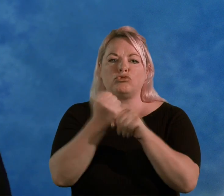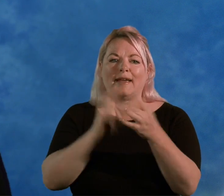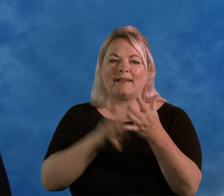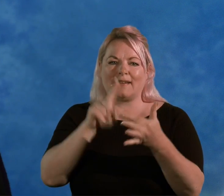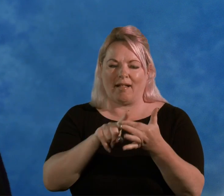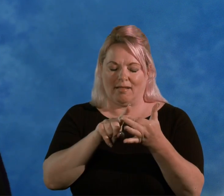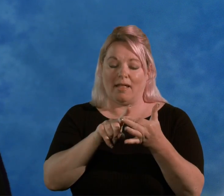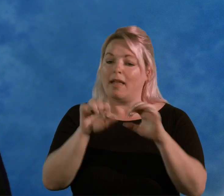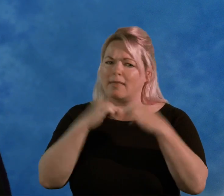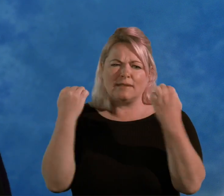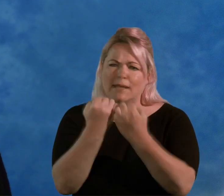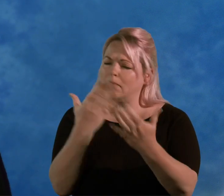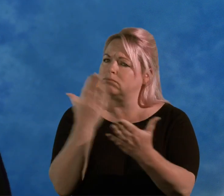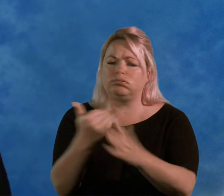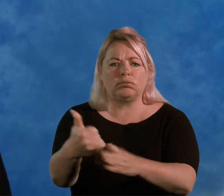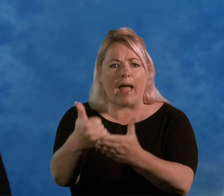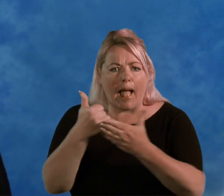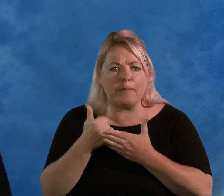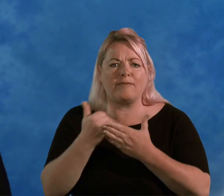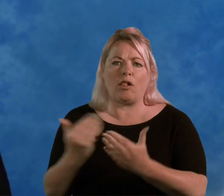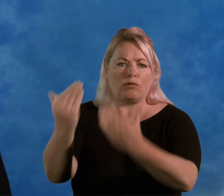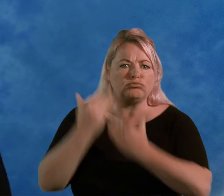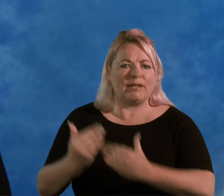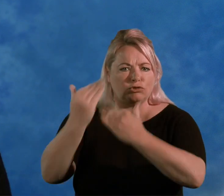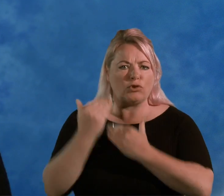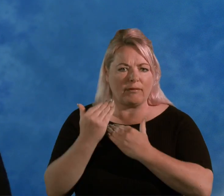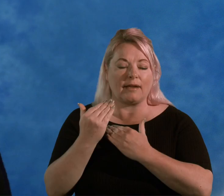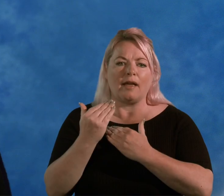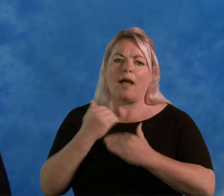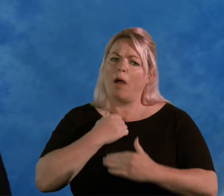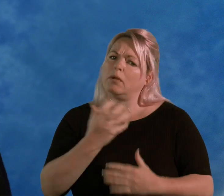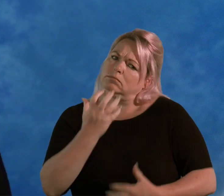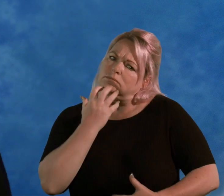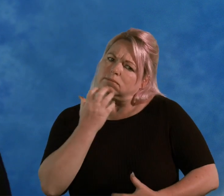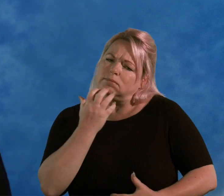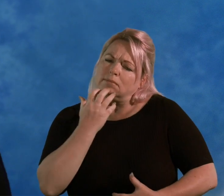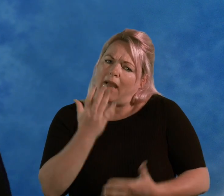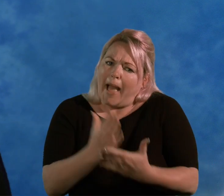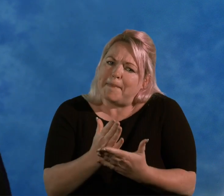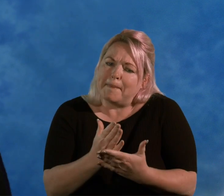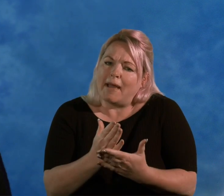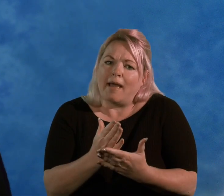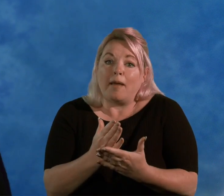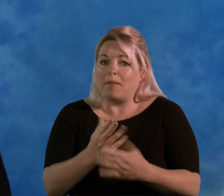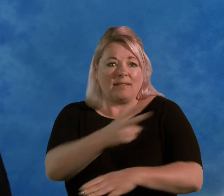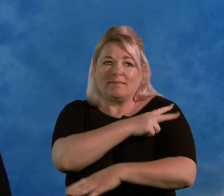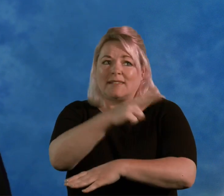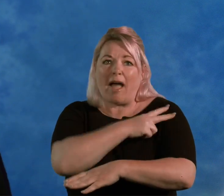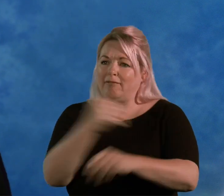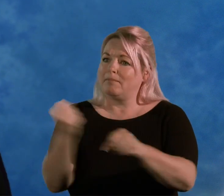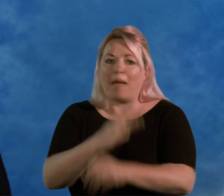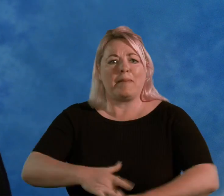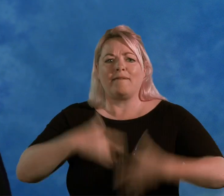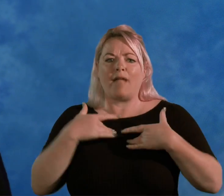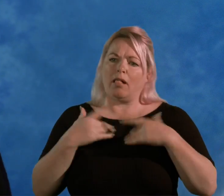I found so helpful and so reassuring. And although it was daunting, they just put me